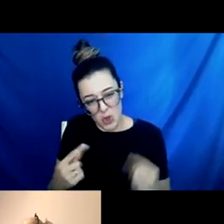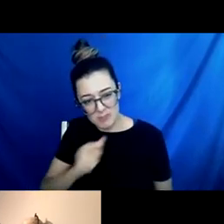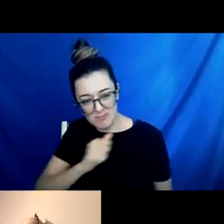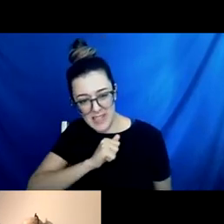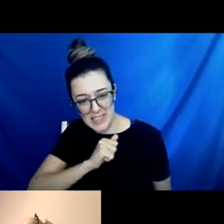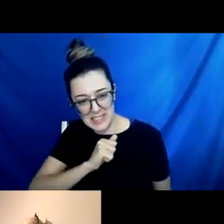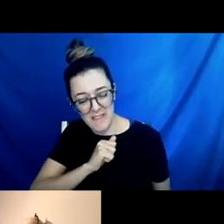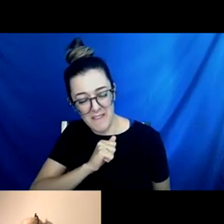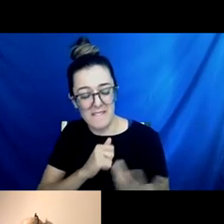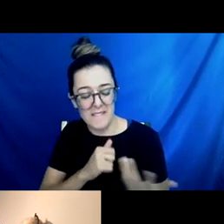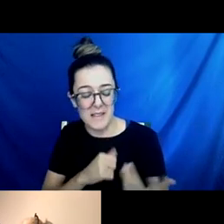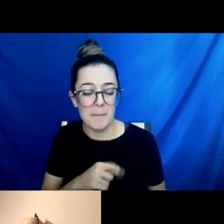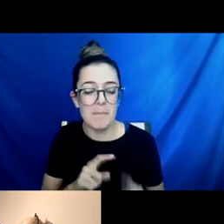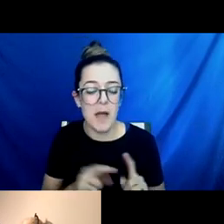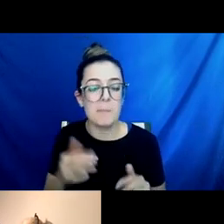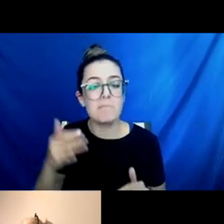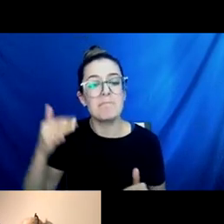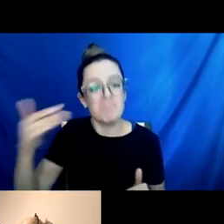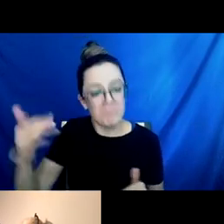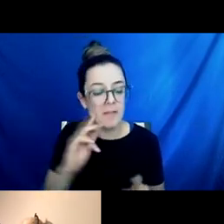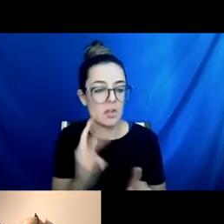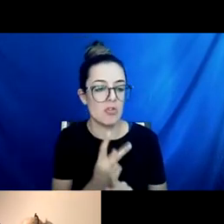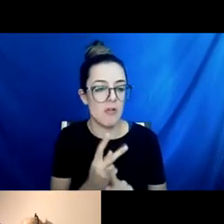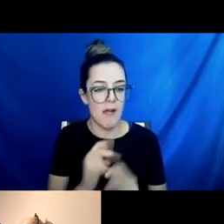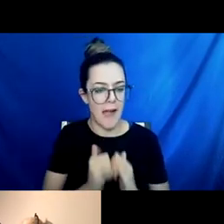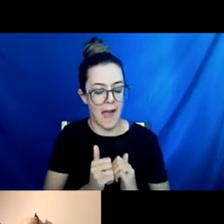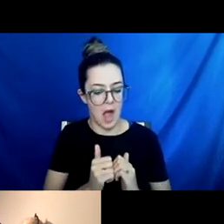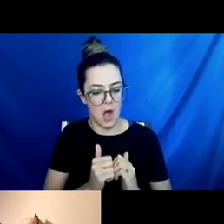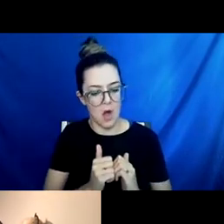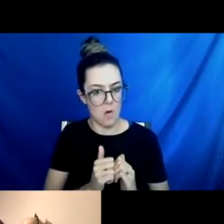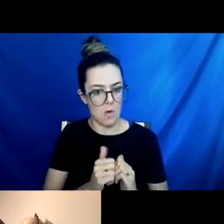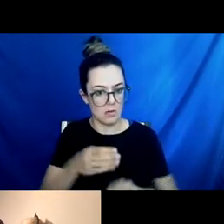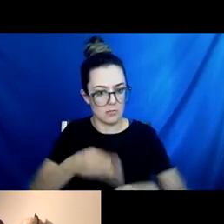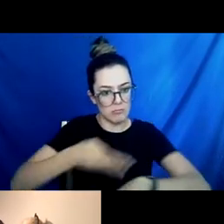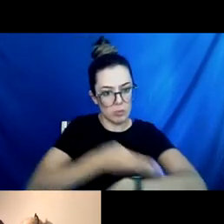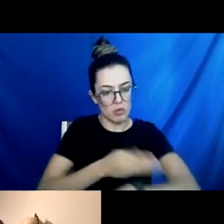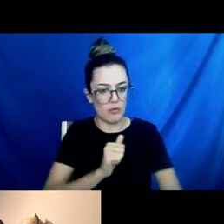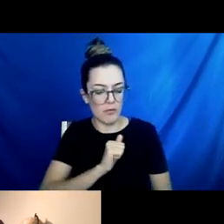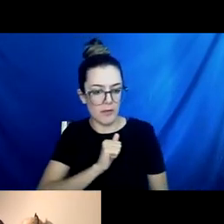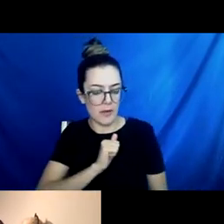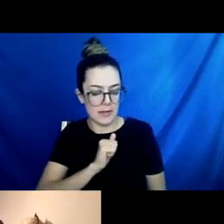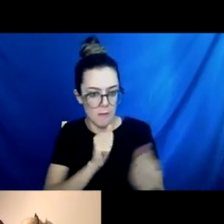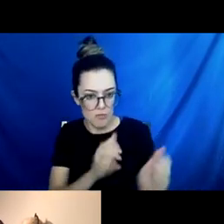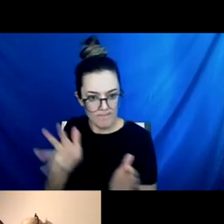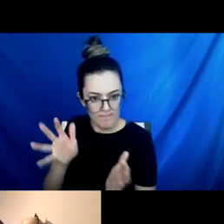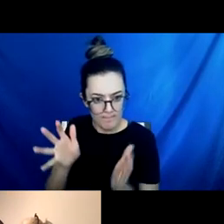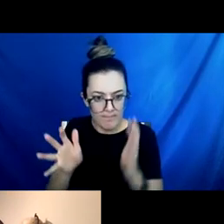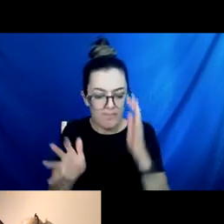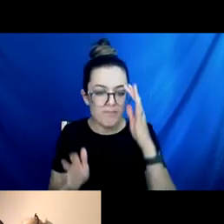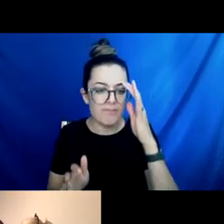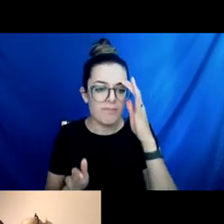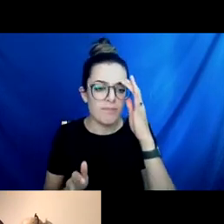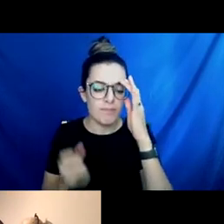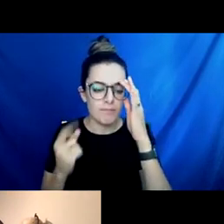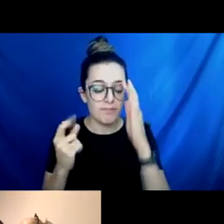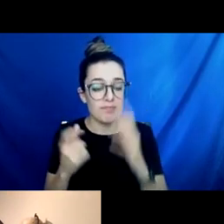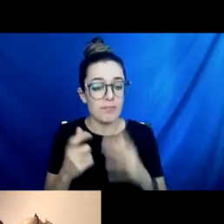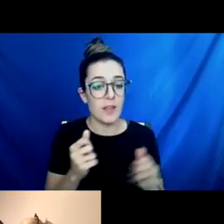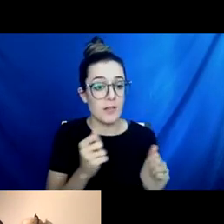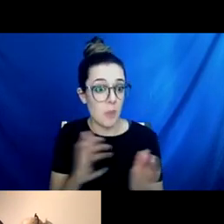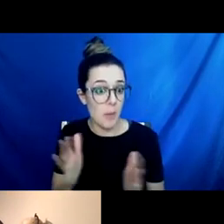eventually how to get better at preparing. And honestly, I think that's such a great question, because again, preparation will